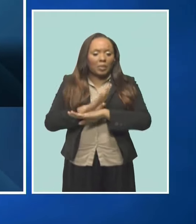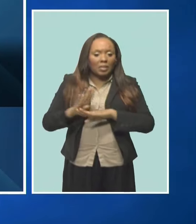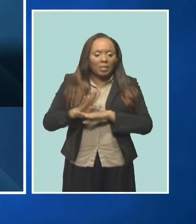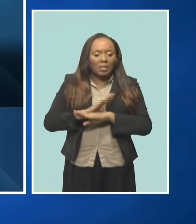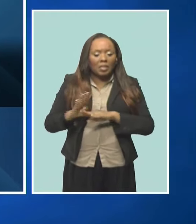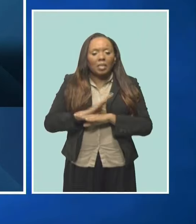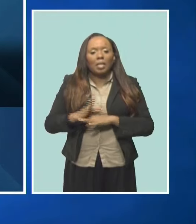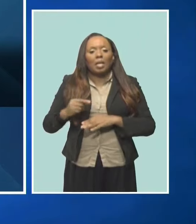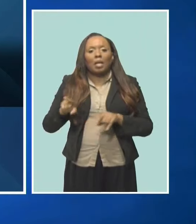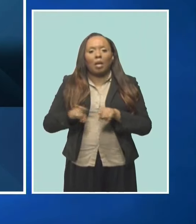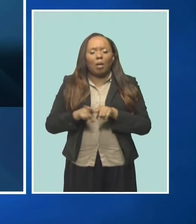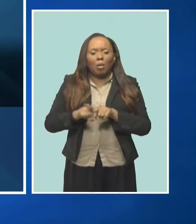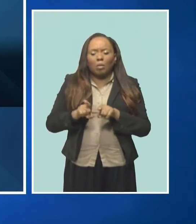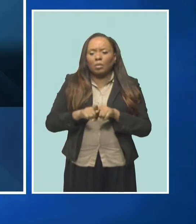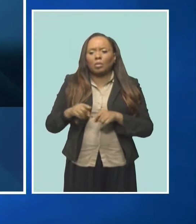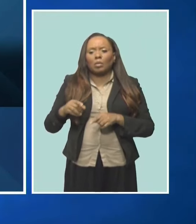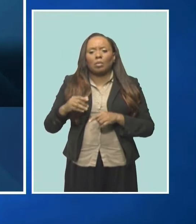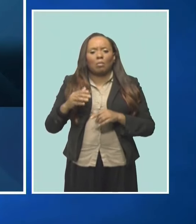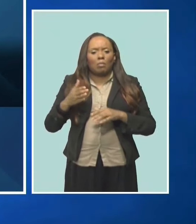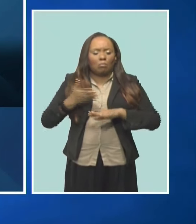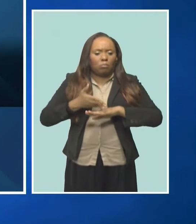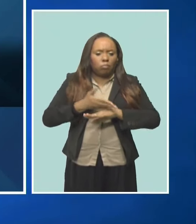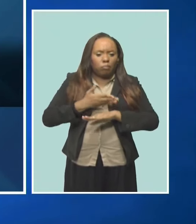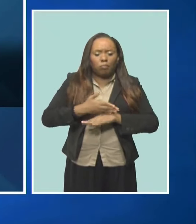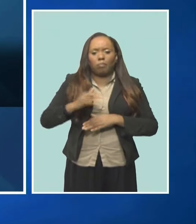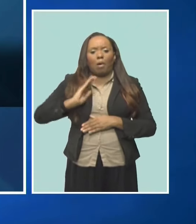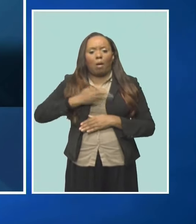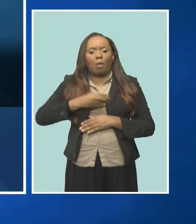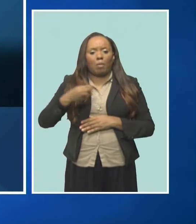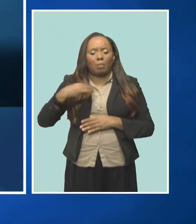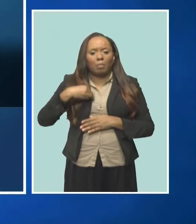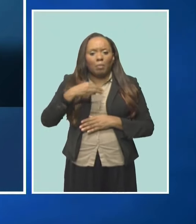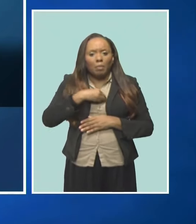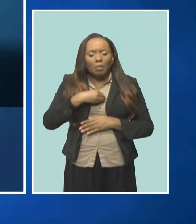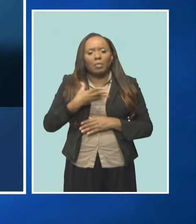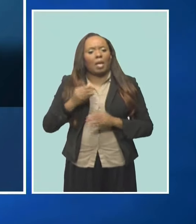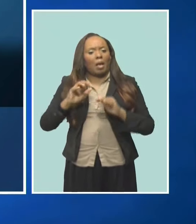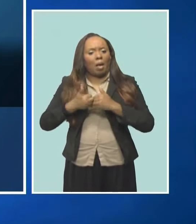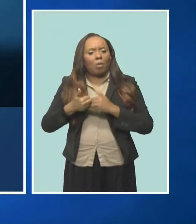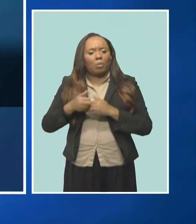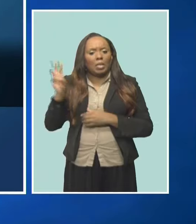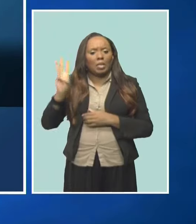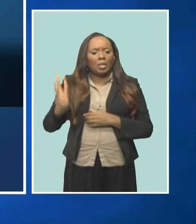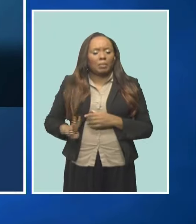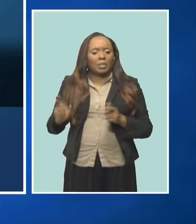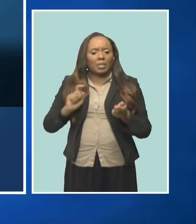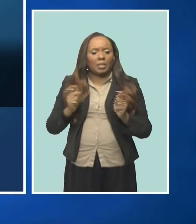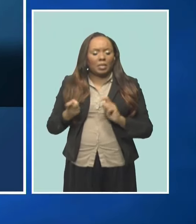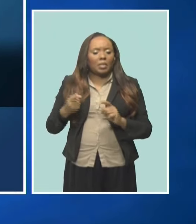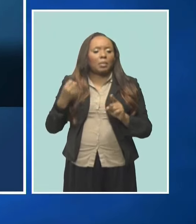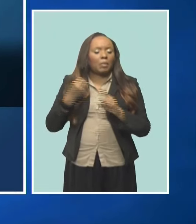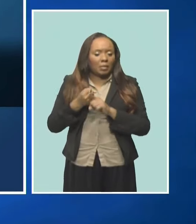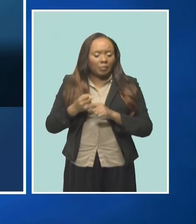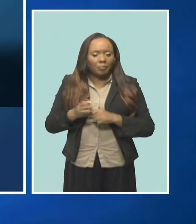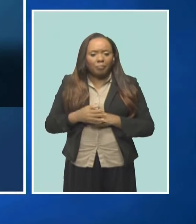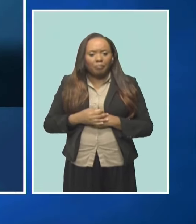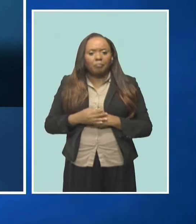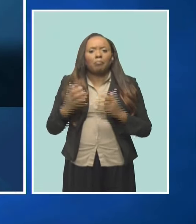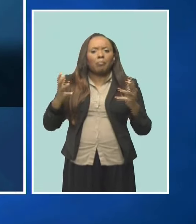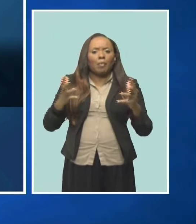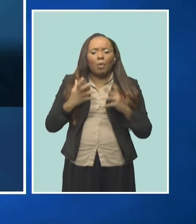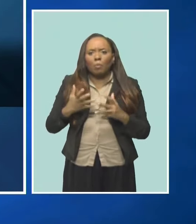and resilience of our membership, particularly in the face of the impact of climate change. By fostering innovation and